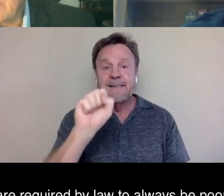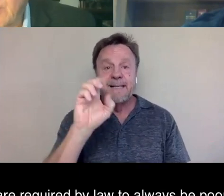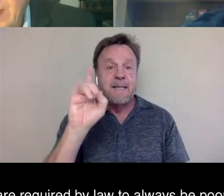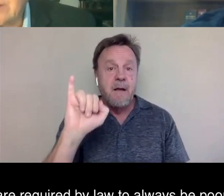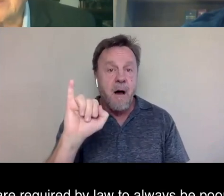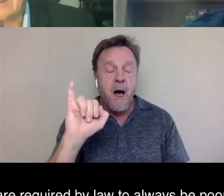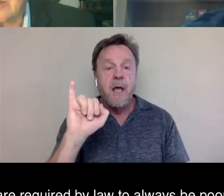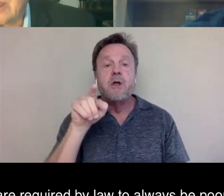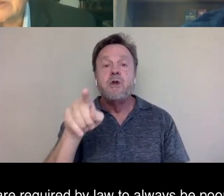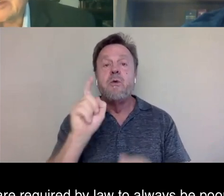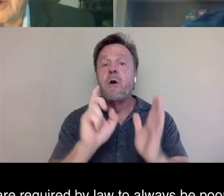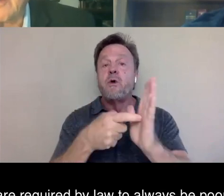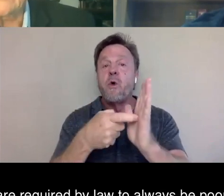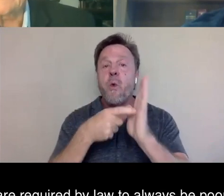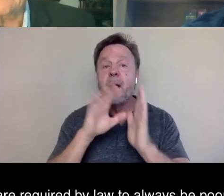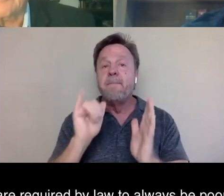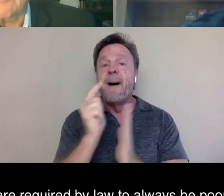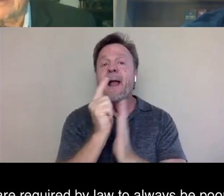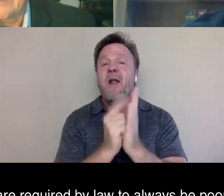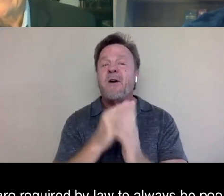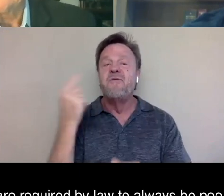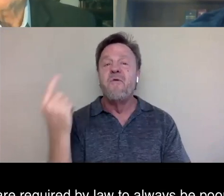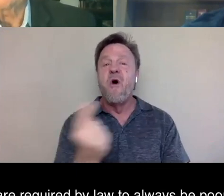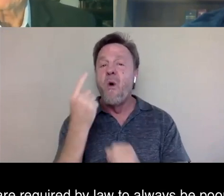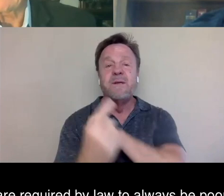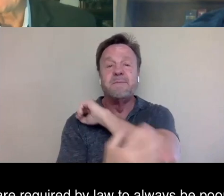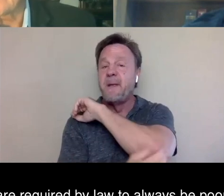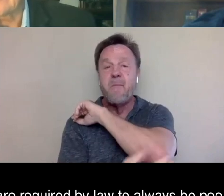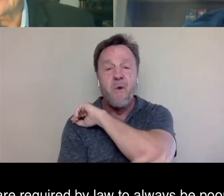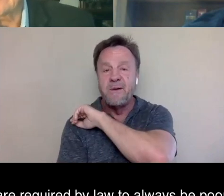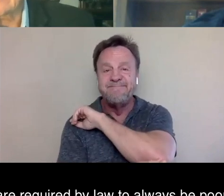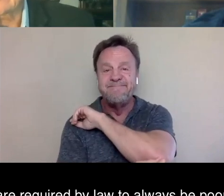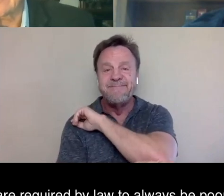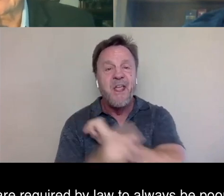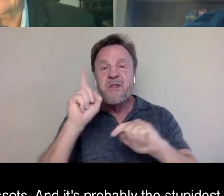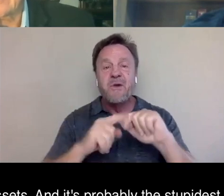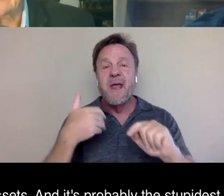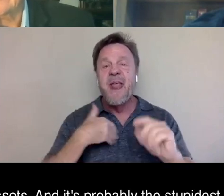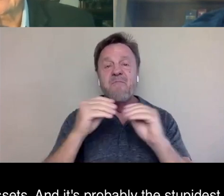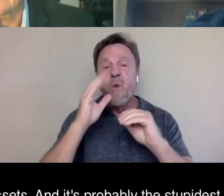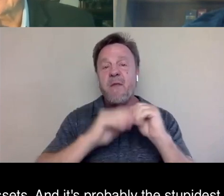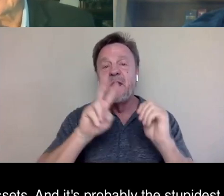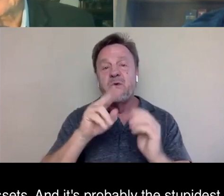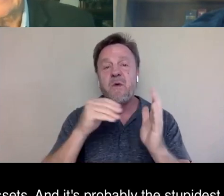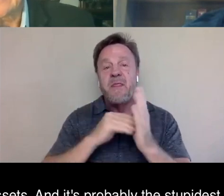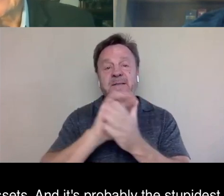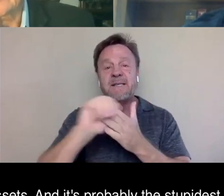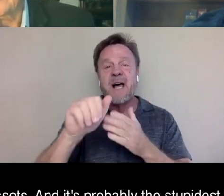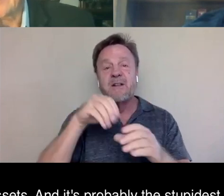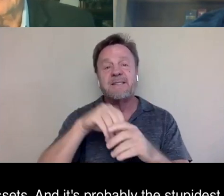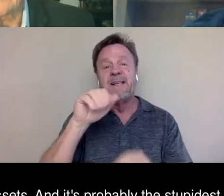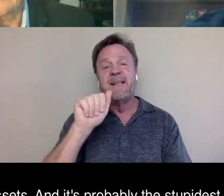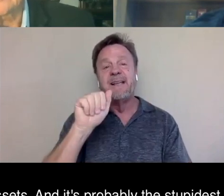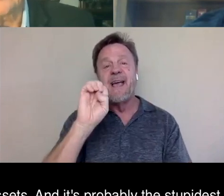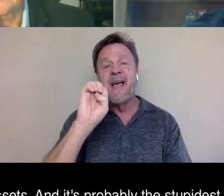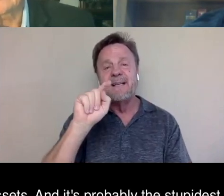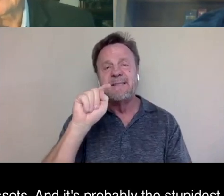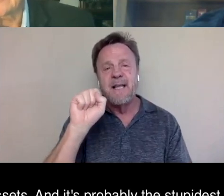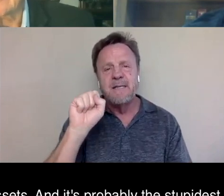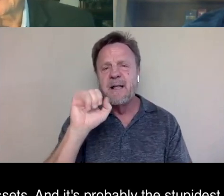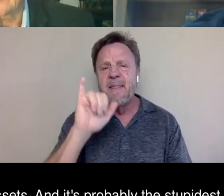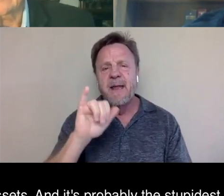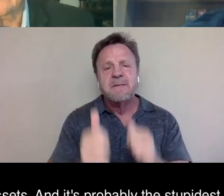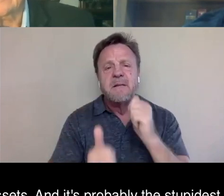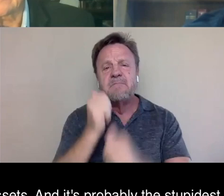are required by law to always be poor. You can never have more than $2,000 in assets, and is probably the stupidest,